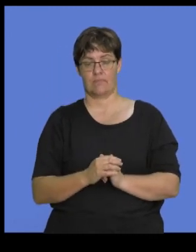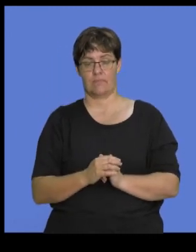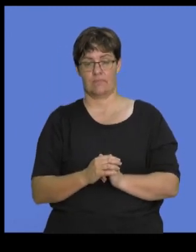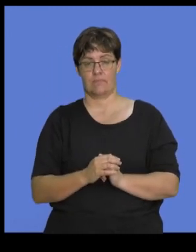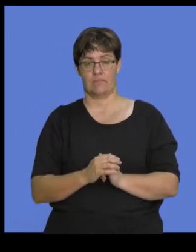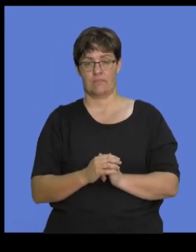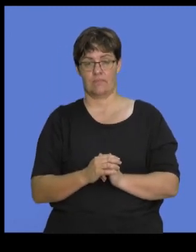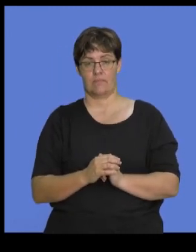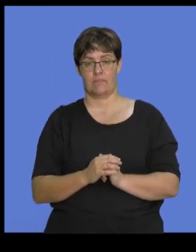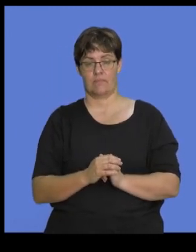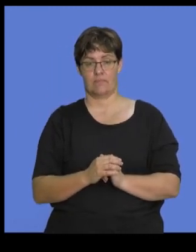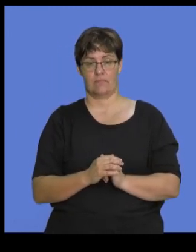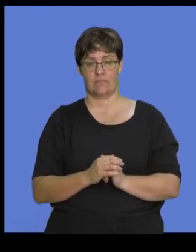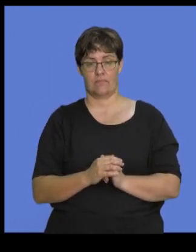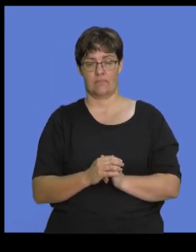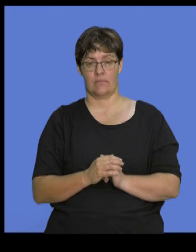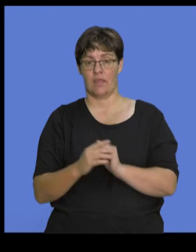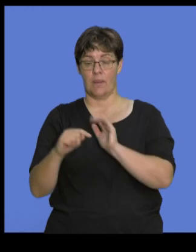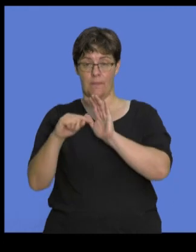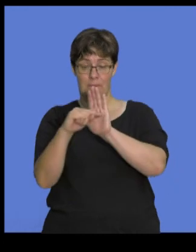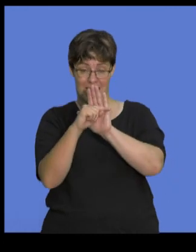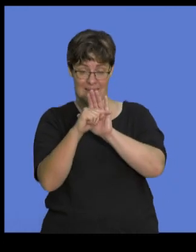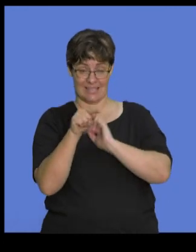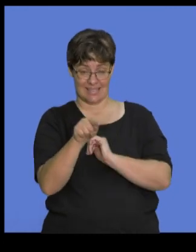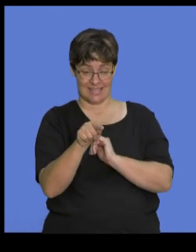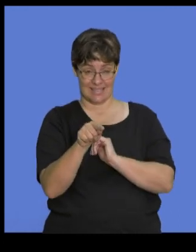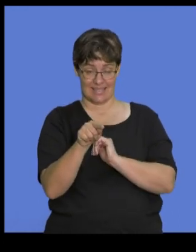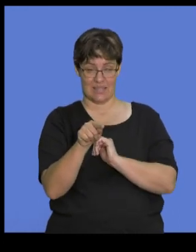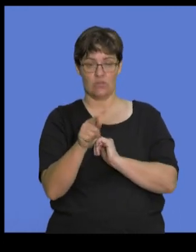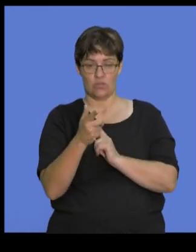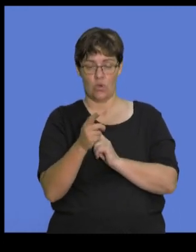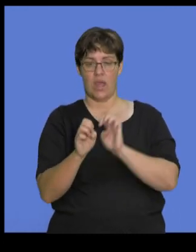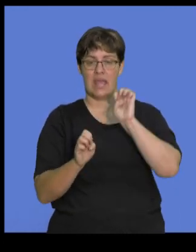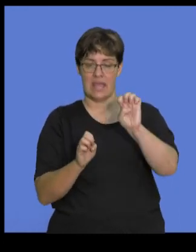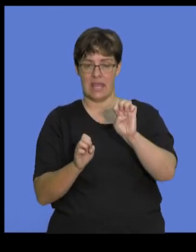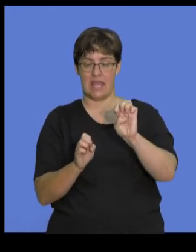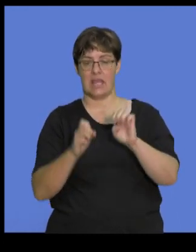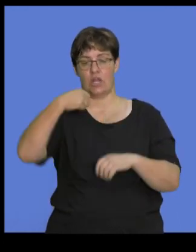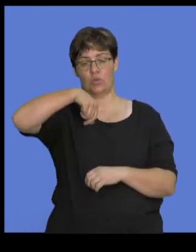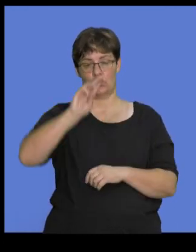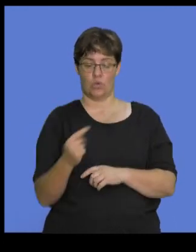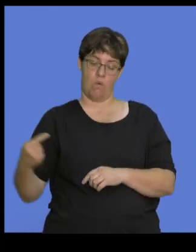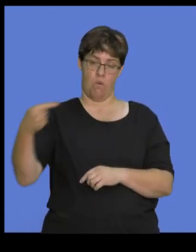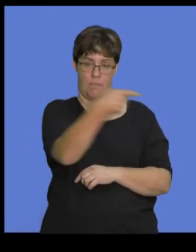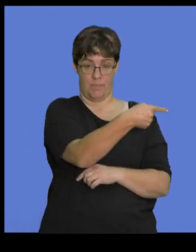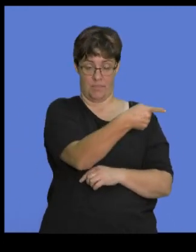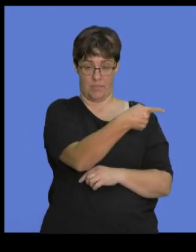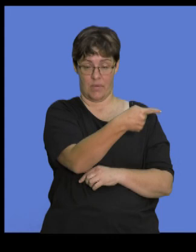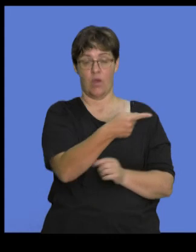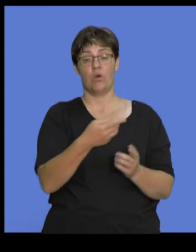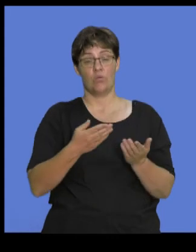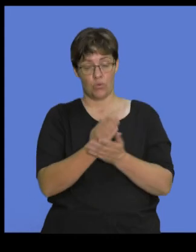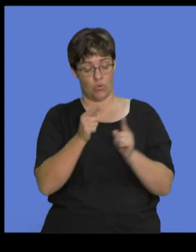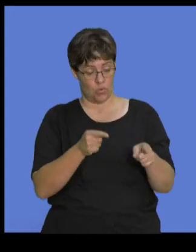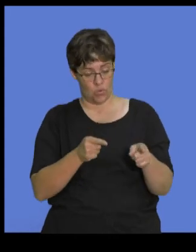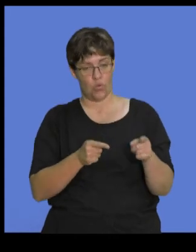square that as well, okay? Minus is for to say E due to Q2 is in the opposite